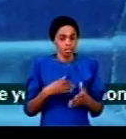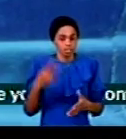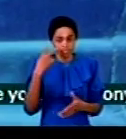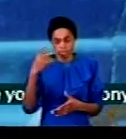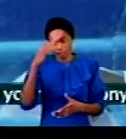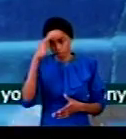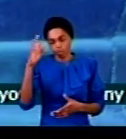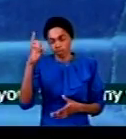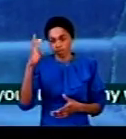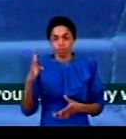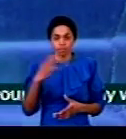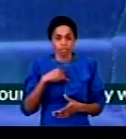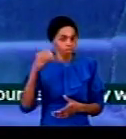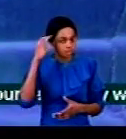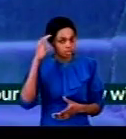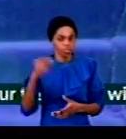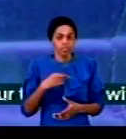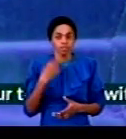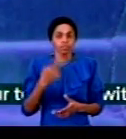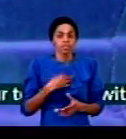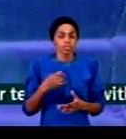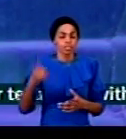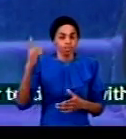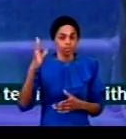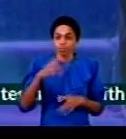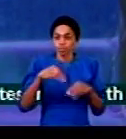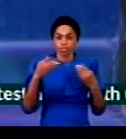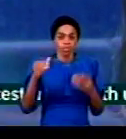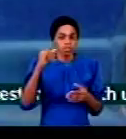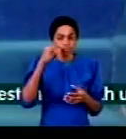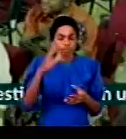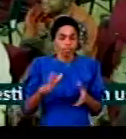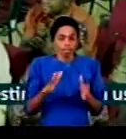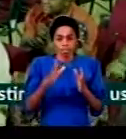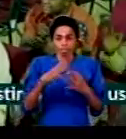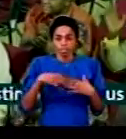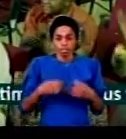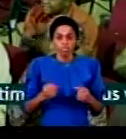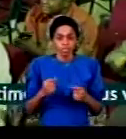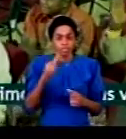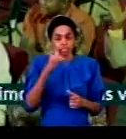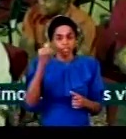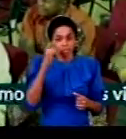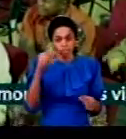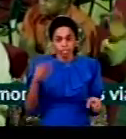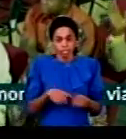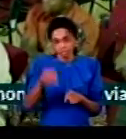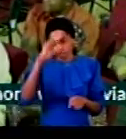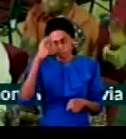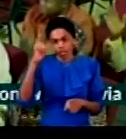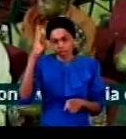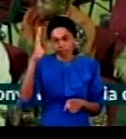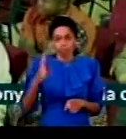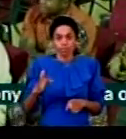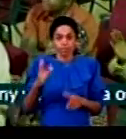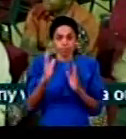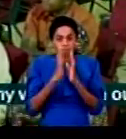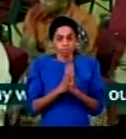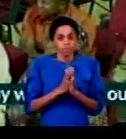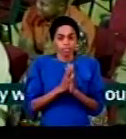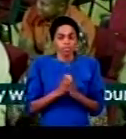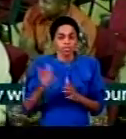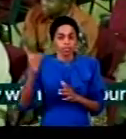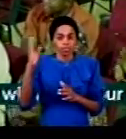healed her and she is now free to the glory of God. Praise the Lord. Put your hands together for the Lord. Put your hands together for the Lord. As others